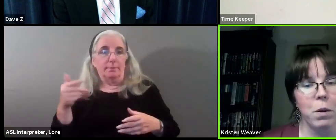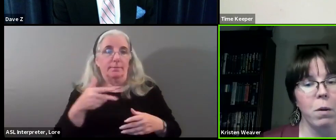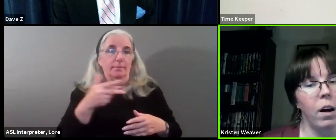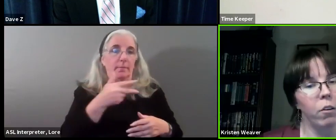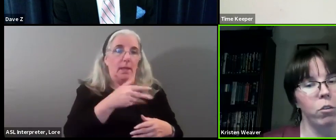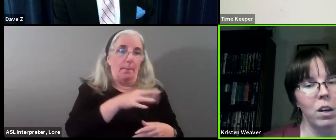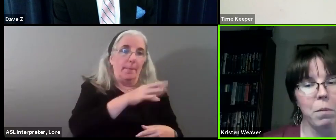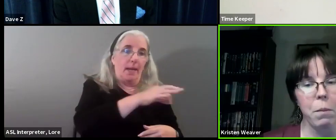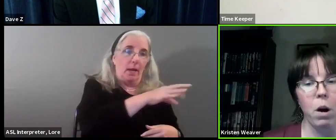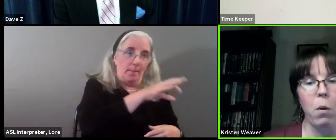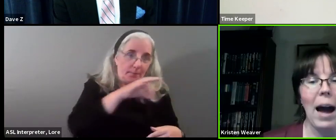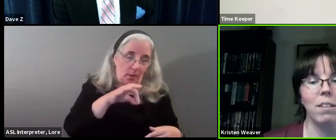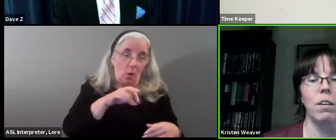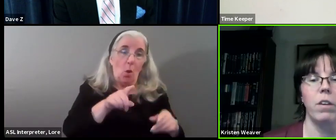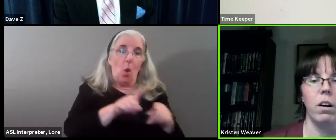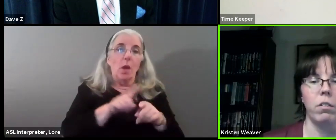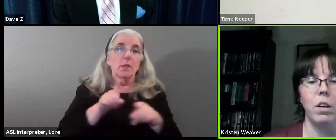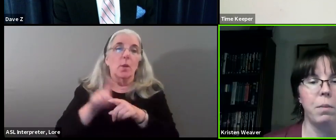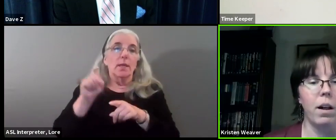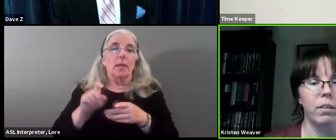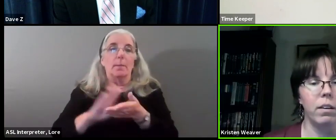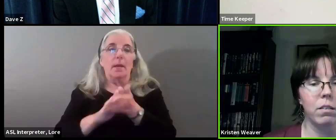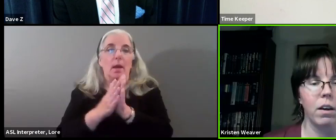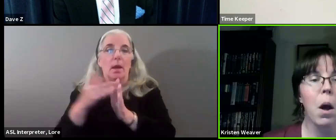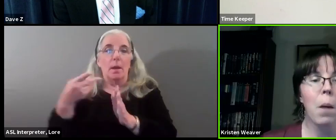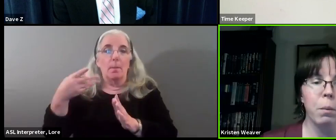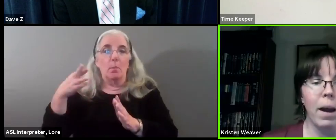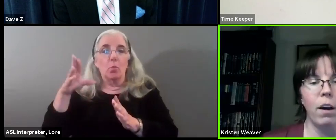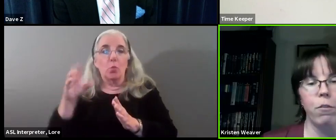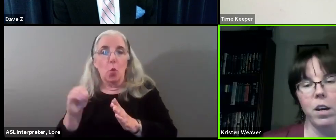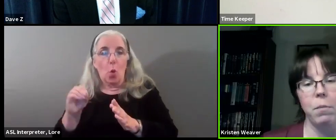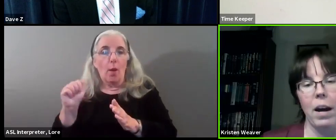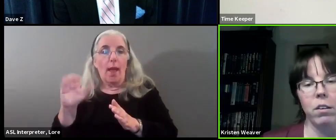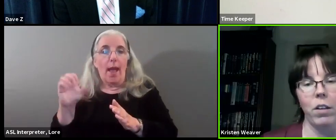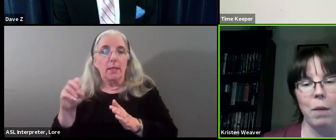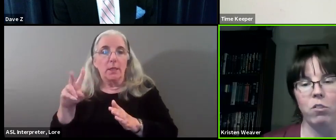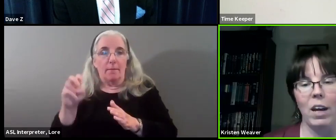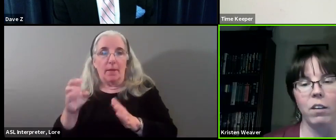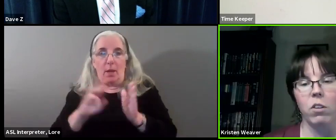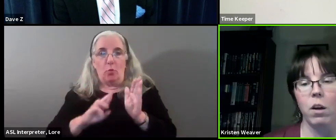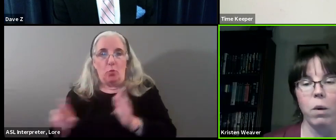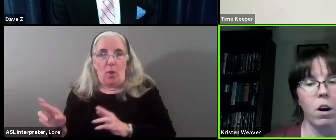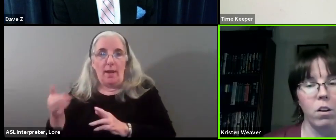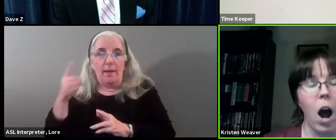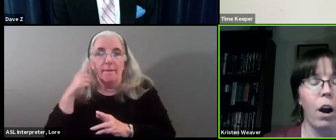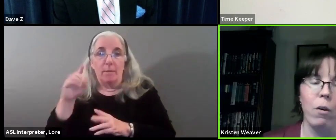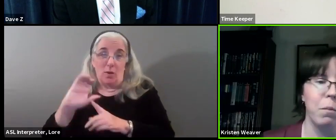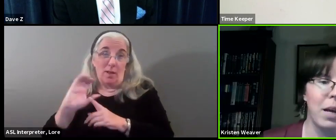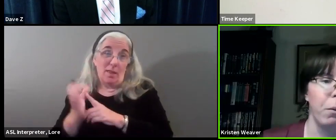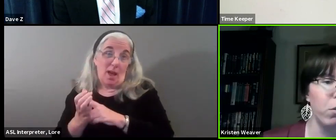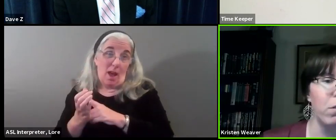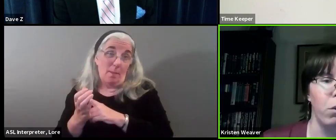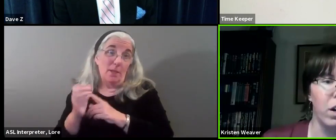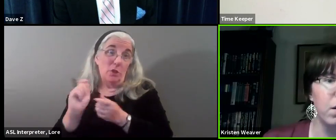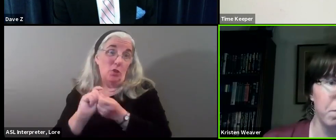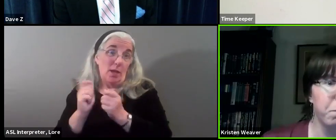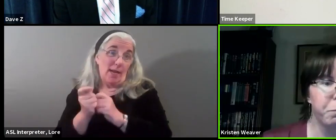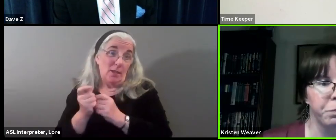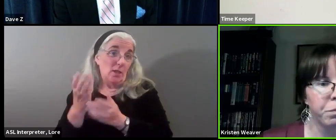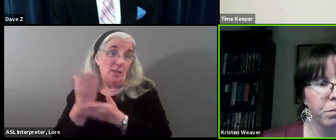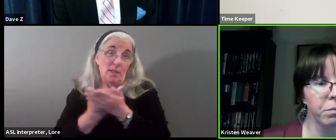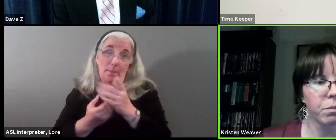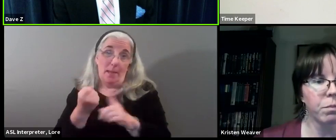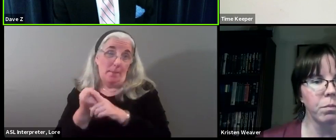carbon footprint, we also need to be proactive in our city policies to prepare for the impacts of climate change that we are not going to be able to avoid.